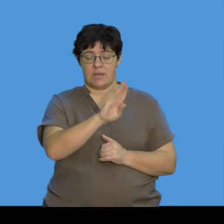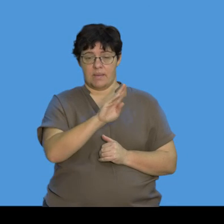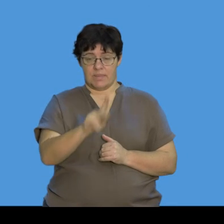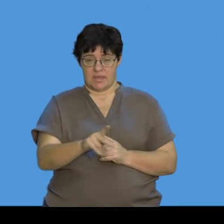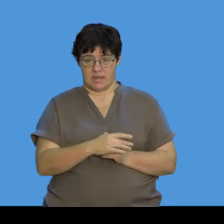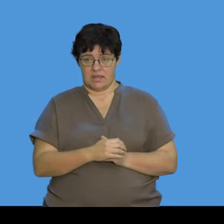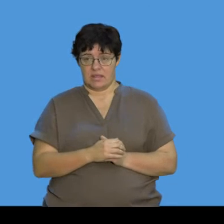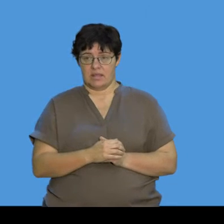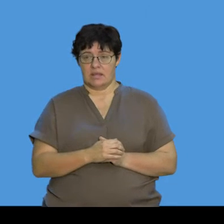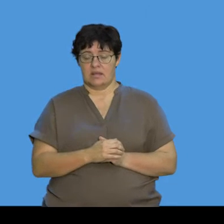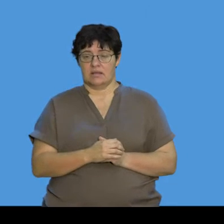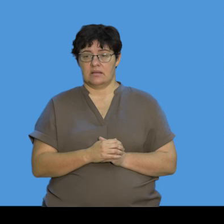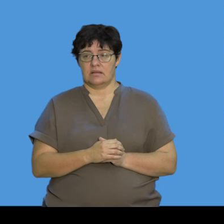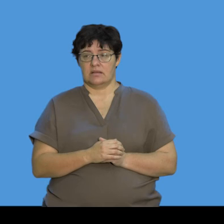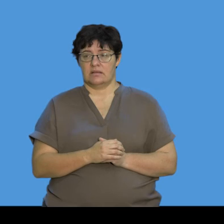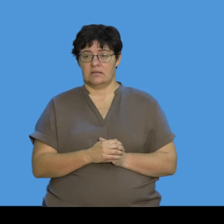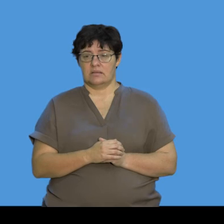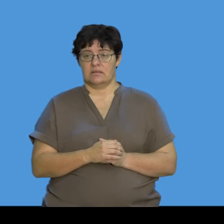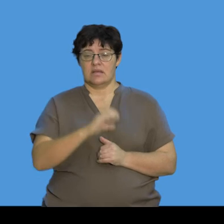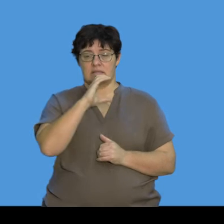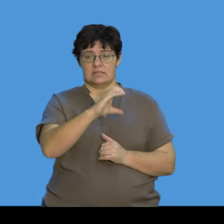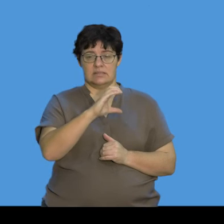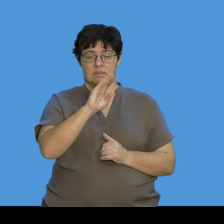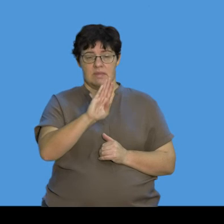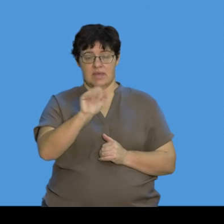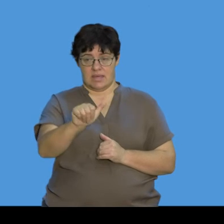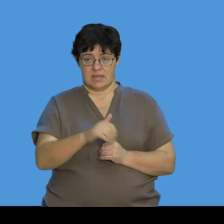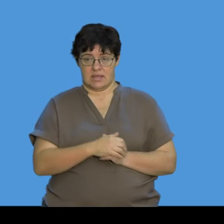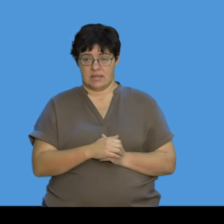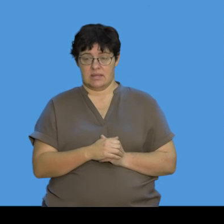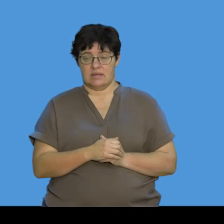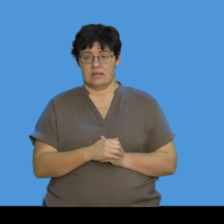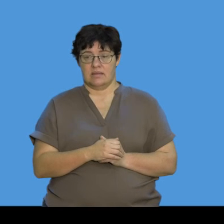ABP and my CBA.